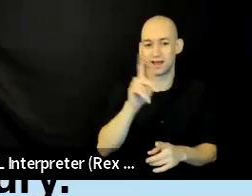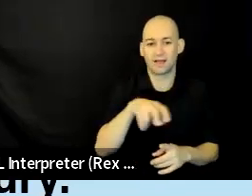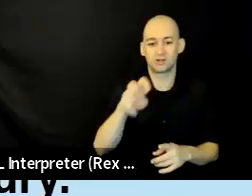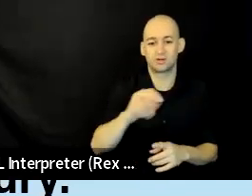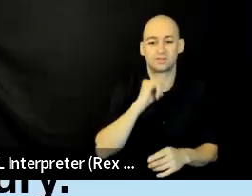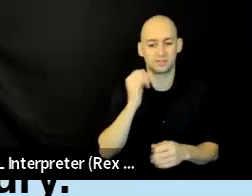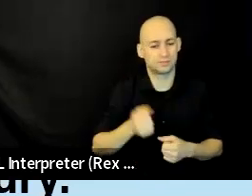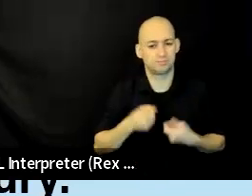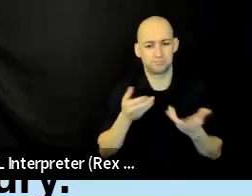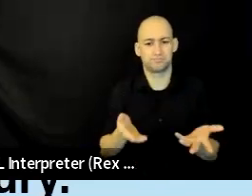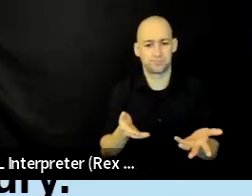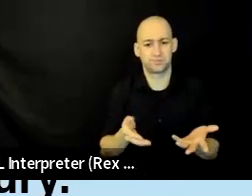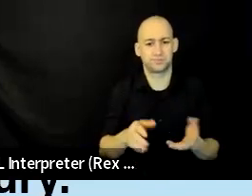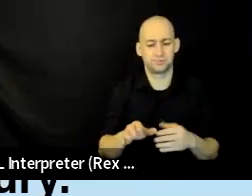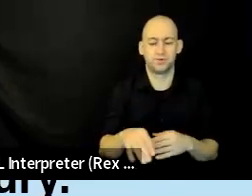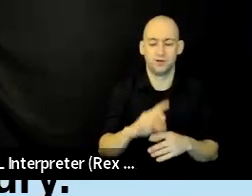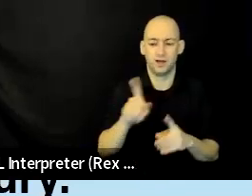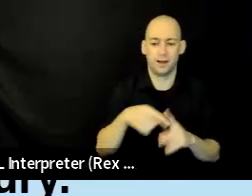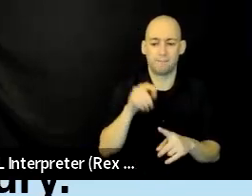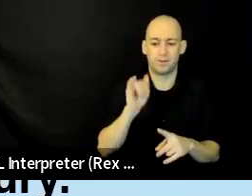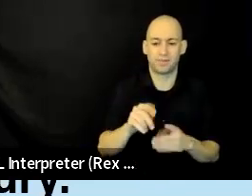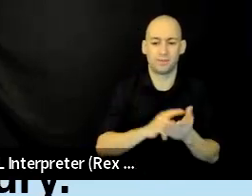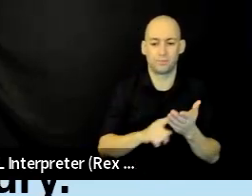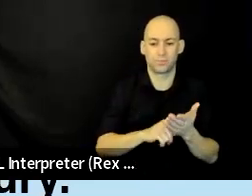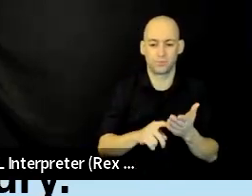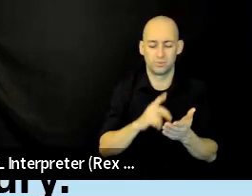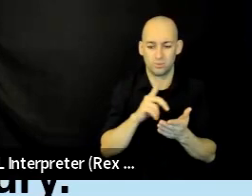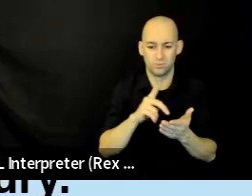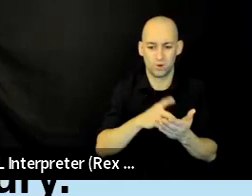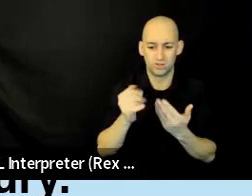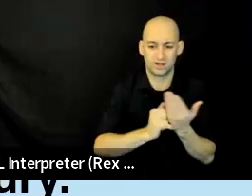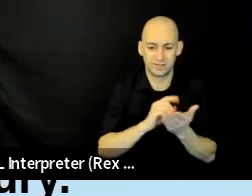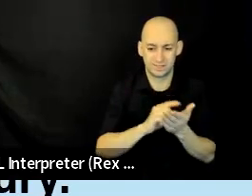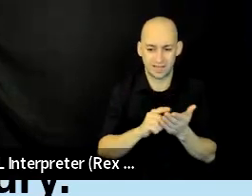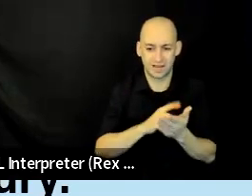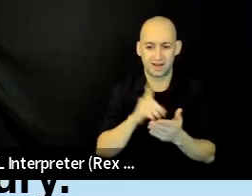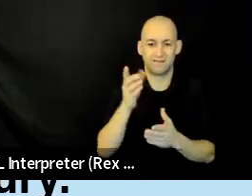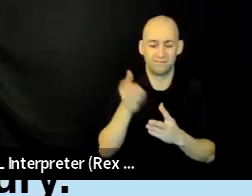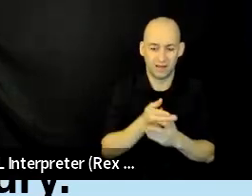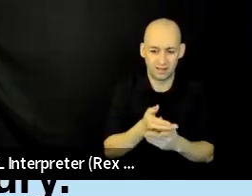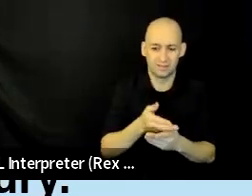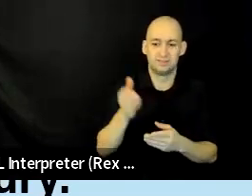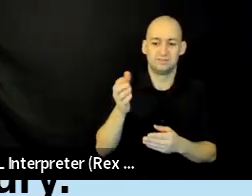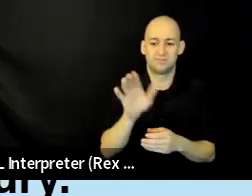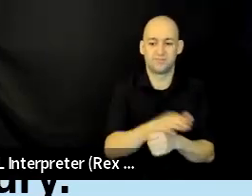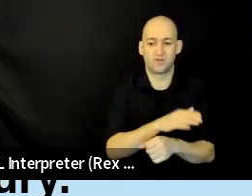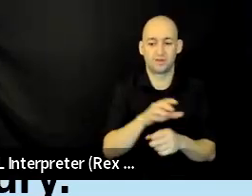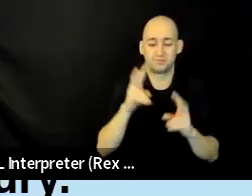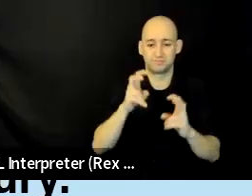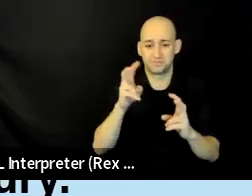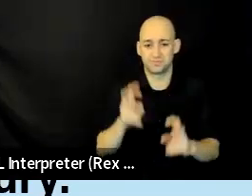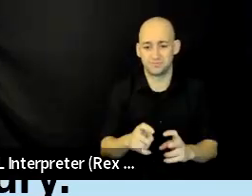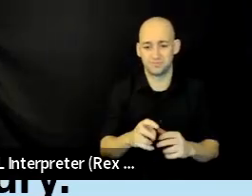files and has fully vetted the owner's alternative design proposals. Access to the southern part of the property